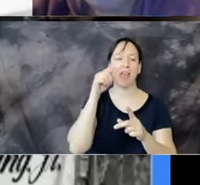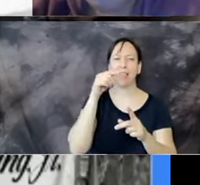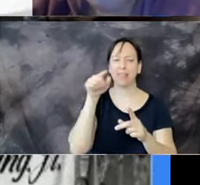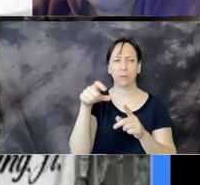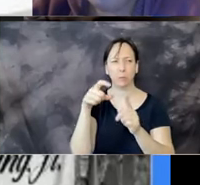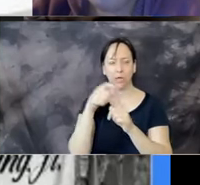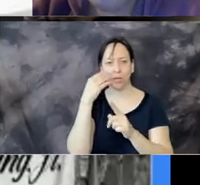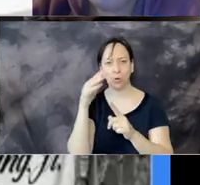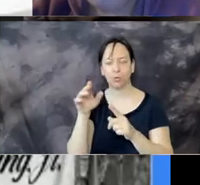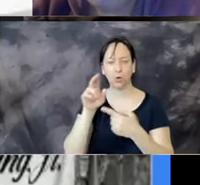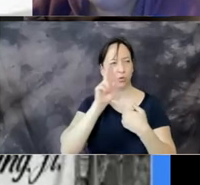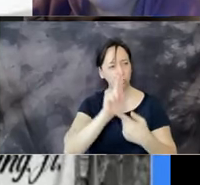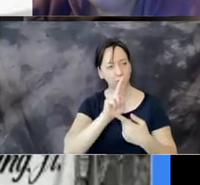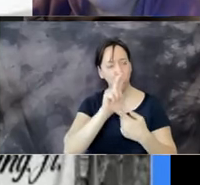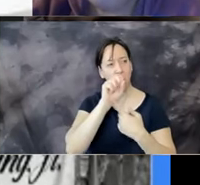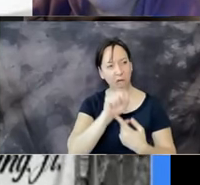word.